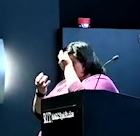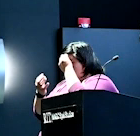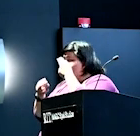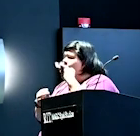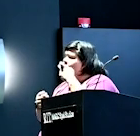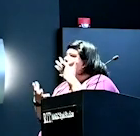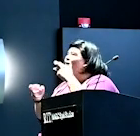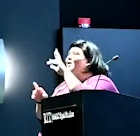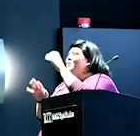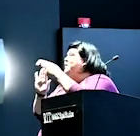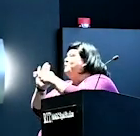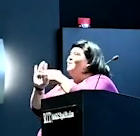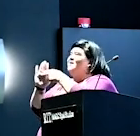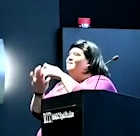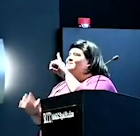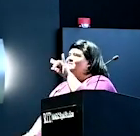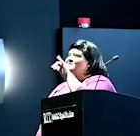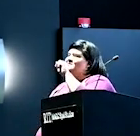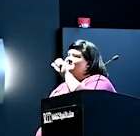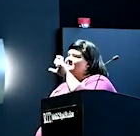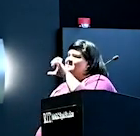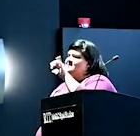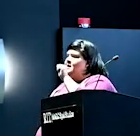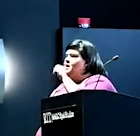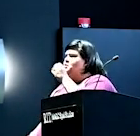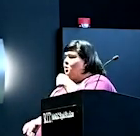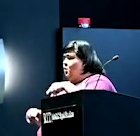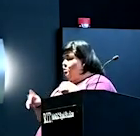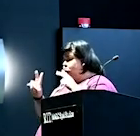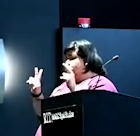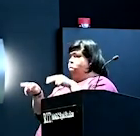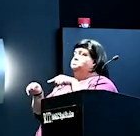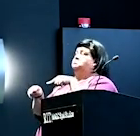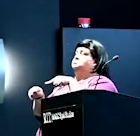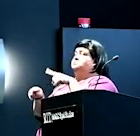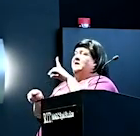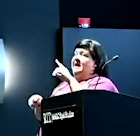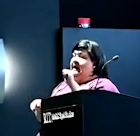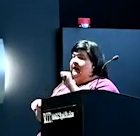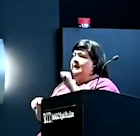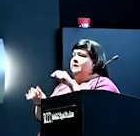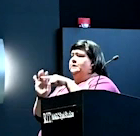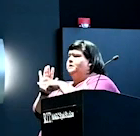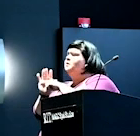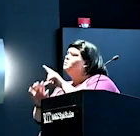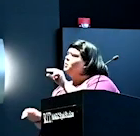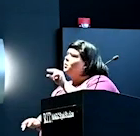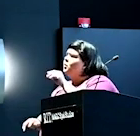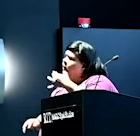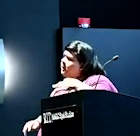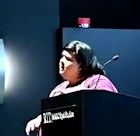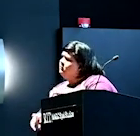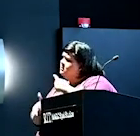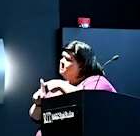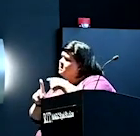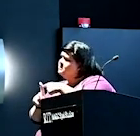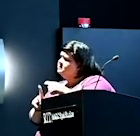dyslexia so that it is not seen as like a disability, but as a benefit.